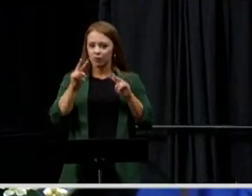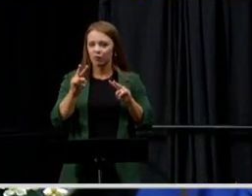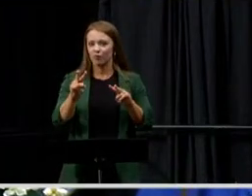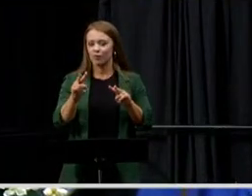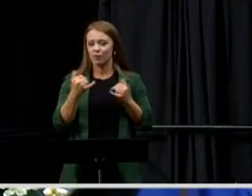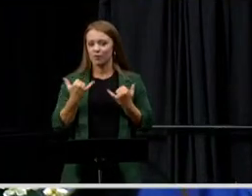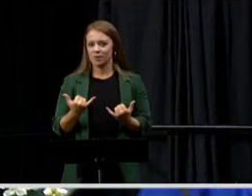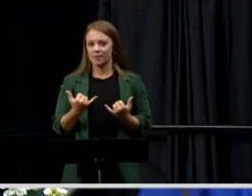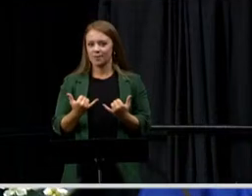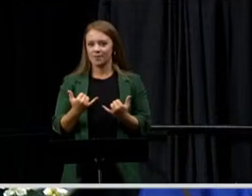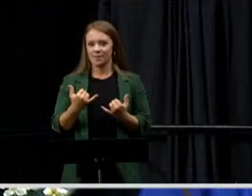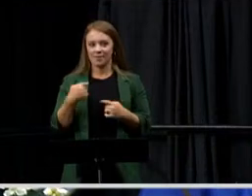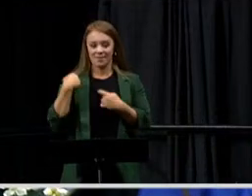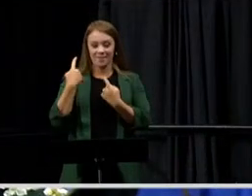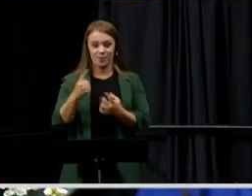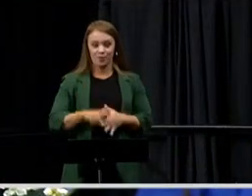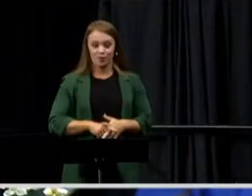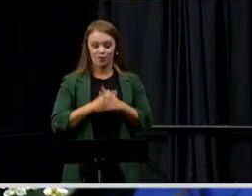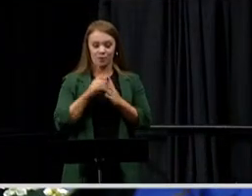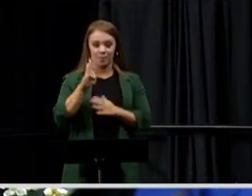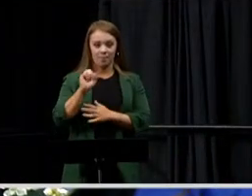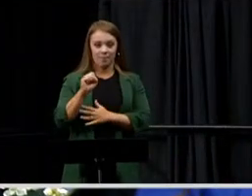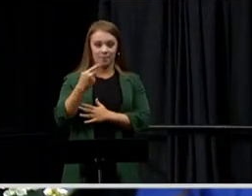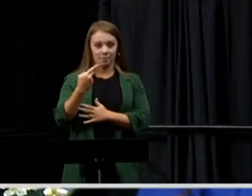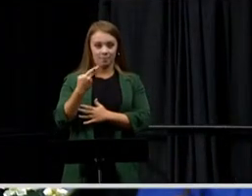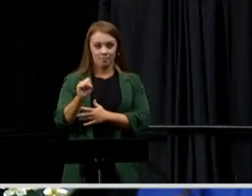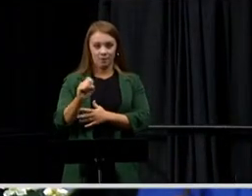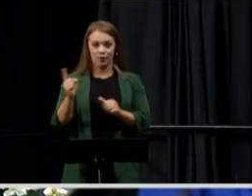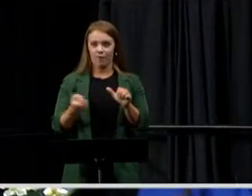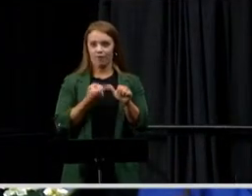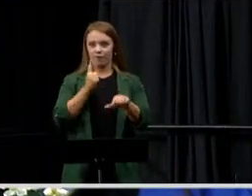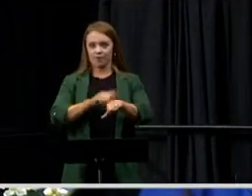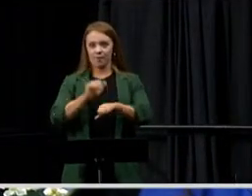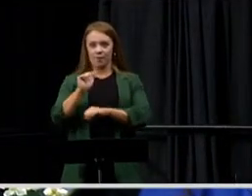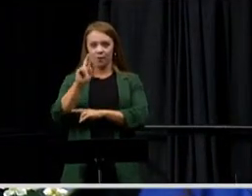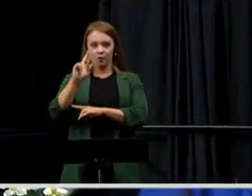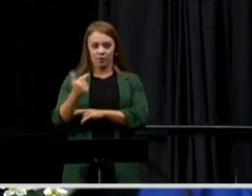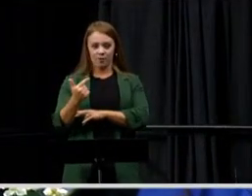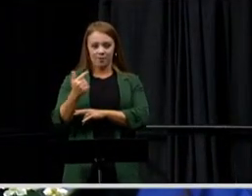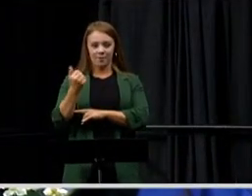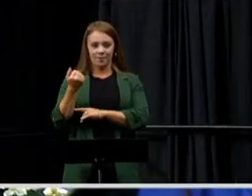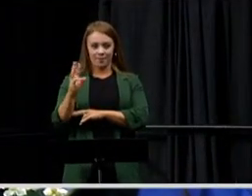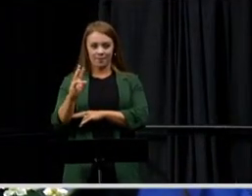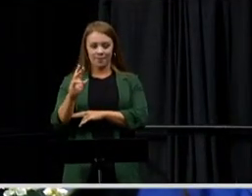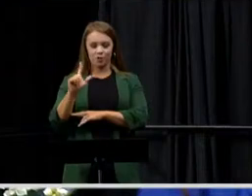into Bryan Station High School for the first time on August 16, 2017.